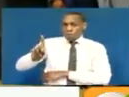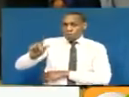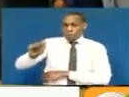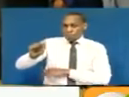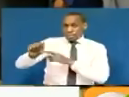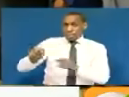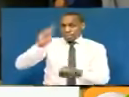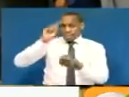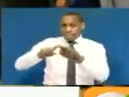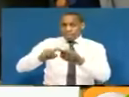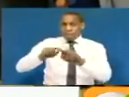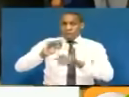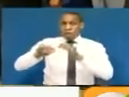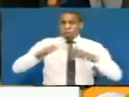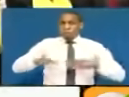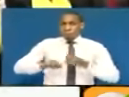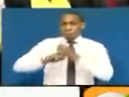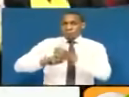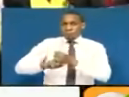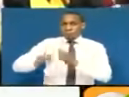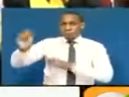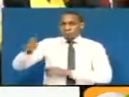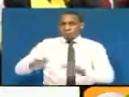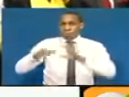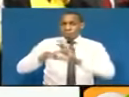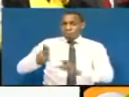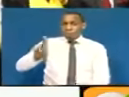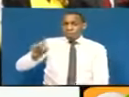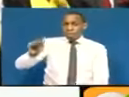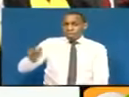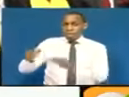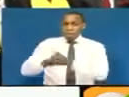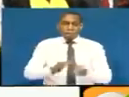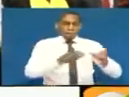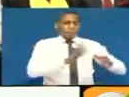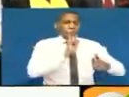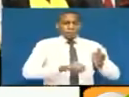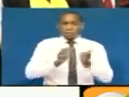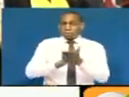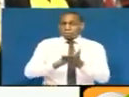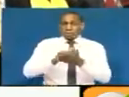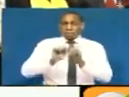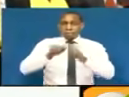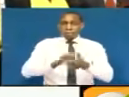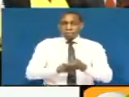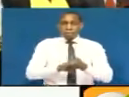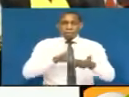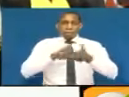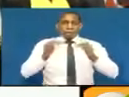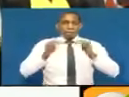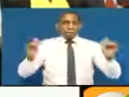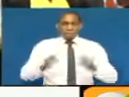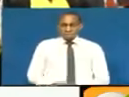Alliance that seeks to have all those supporting his state house bid join the UDA fold, the forum said the proposal would stifle